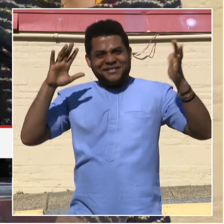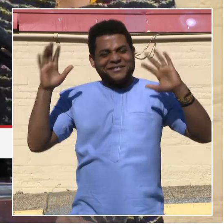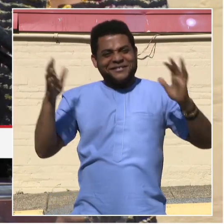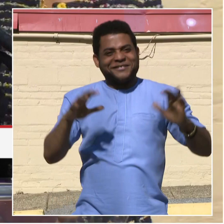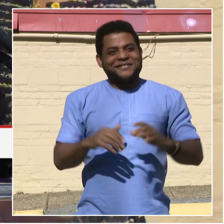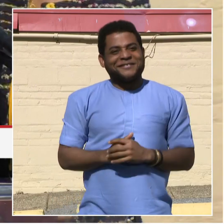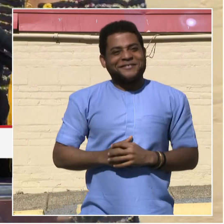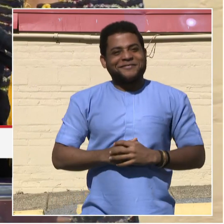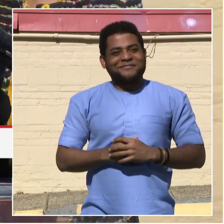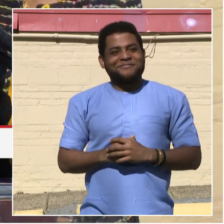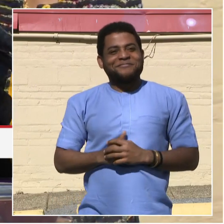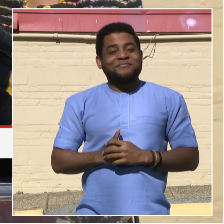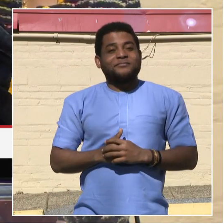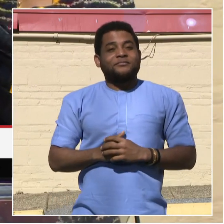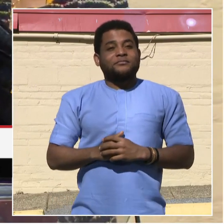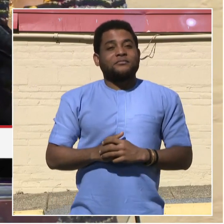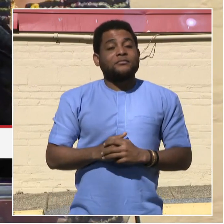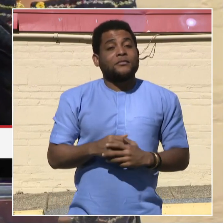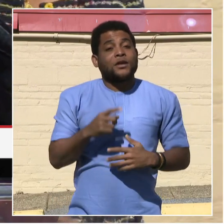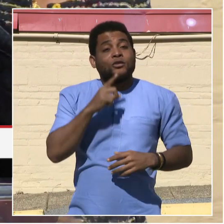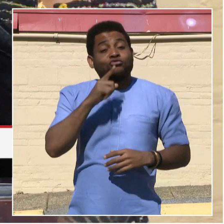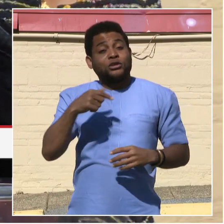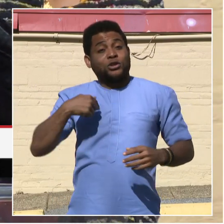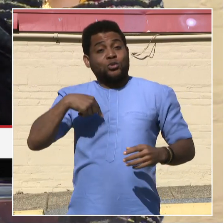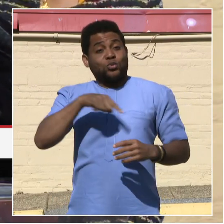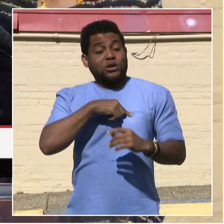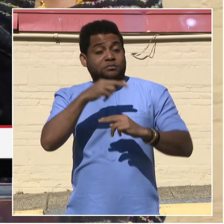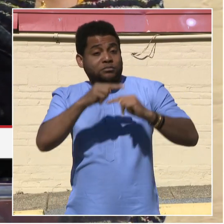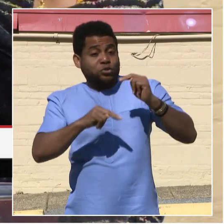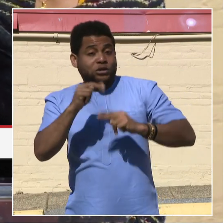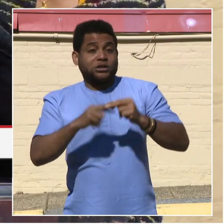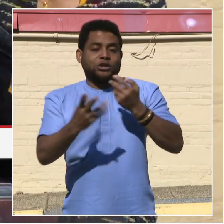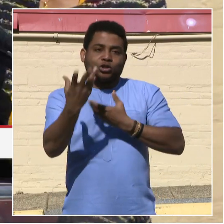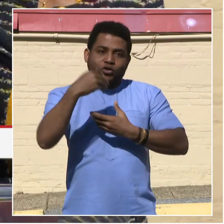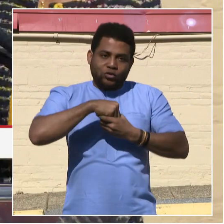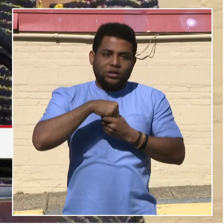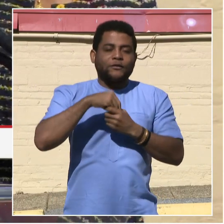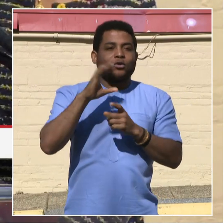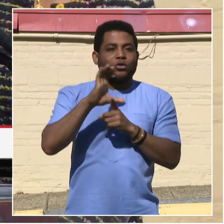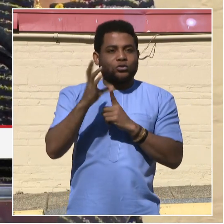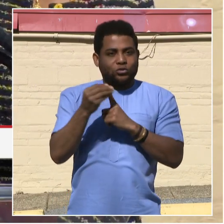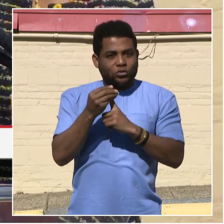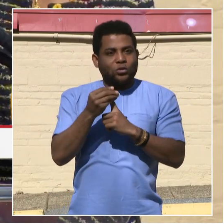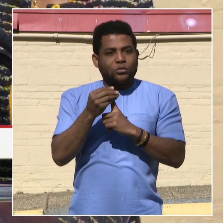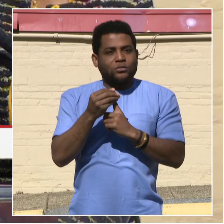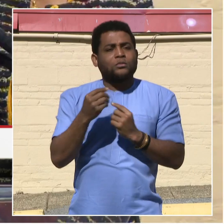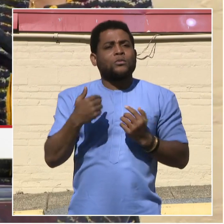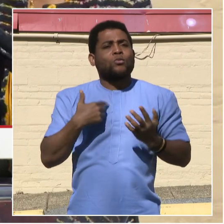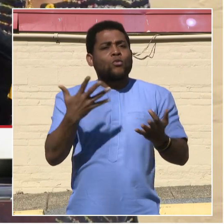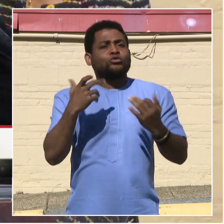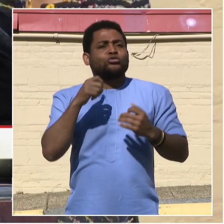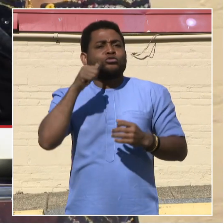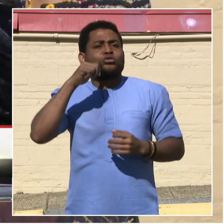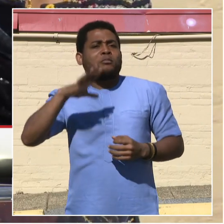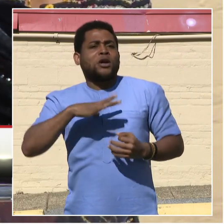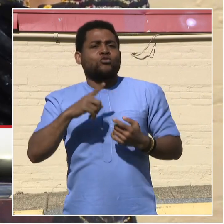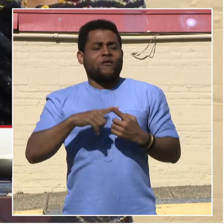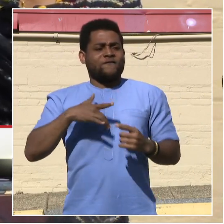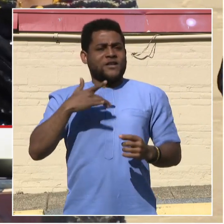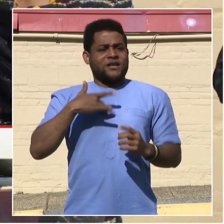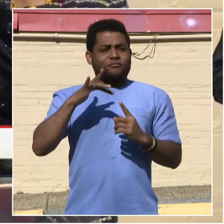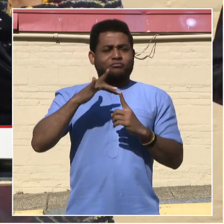have built an inclusive culture where all women are welcome to sparkle. I walked into this